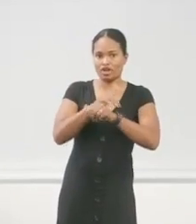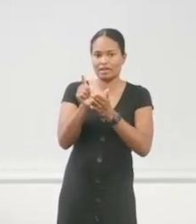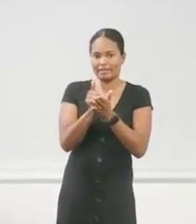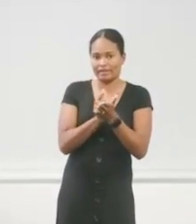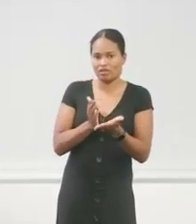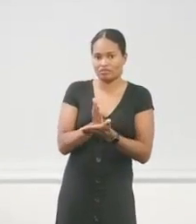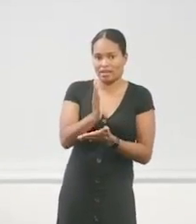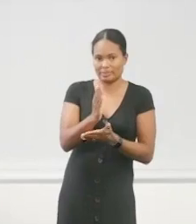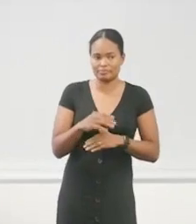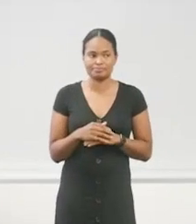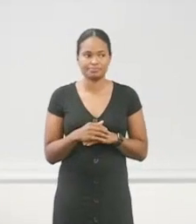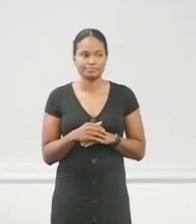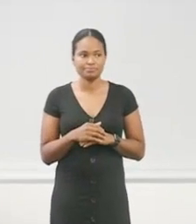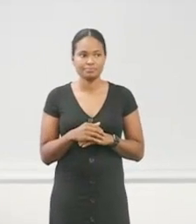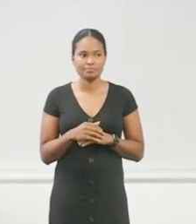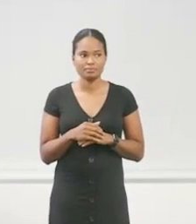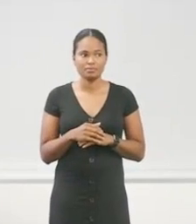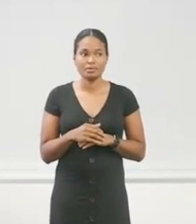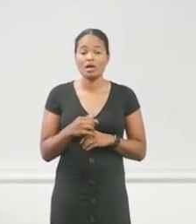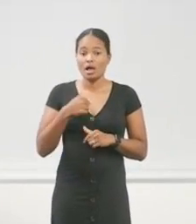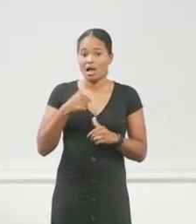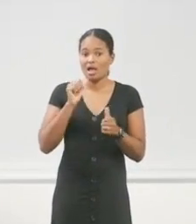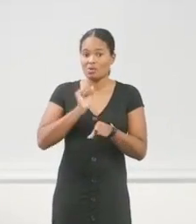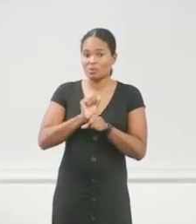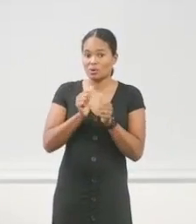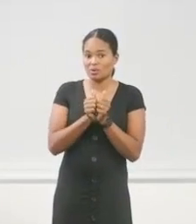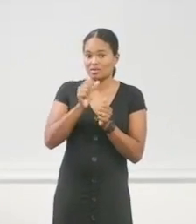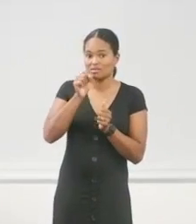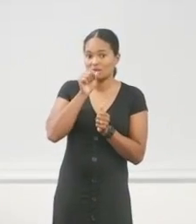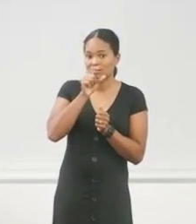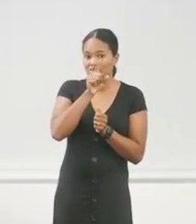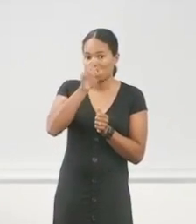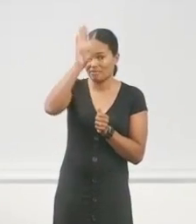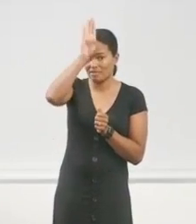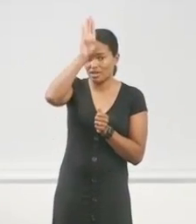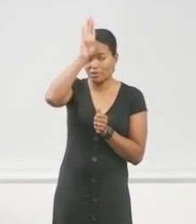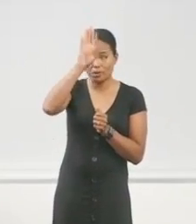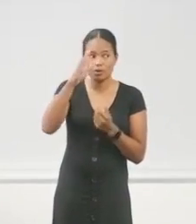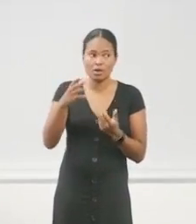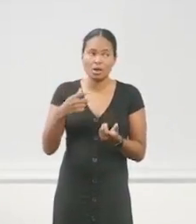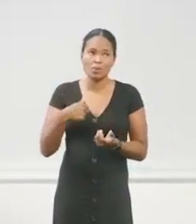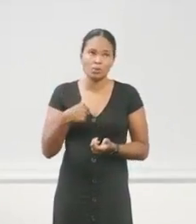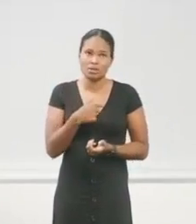right. Now, as I'm with Scottsdale Fire, so we don't like to, I'll say